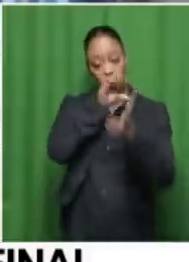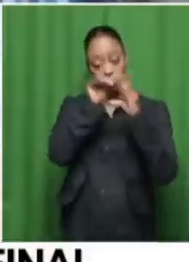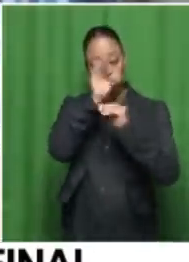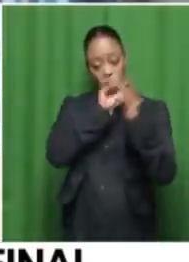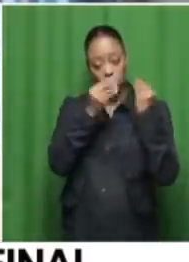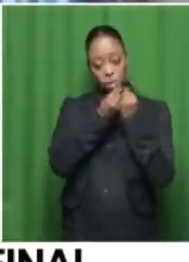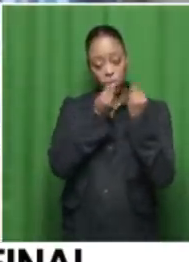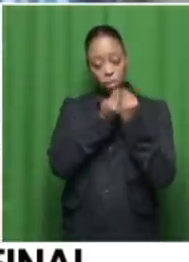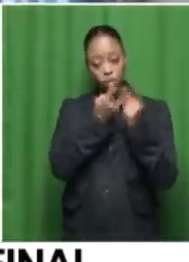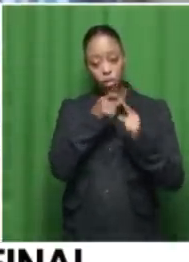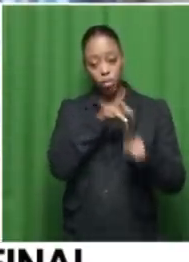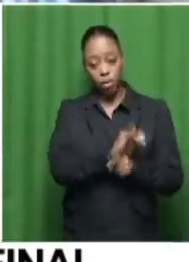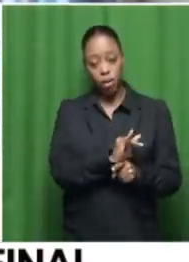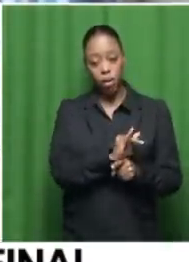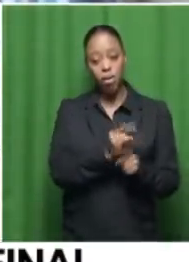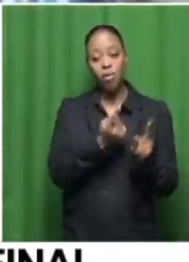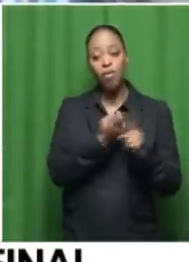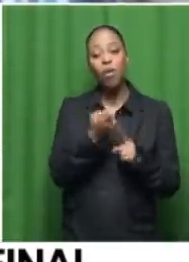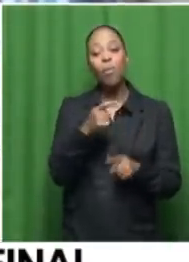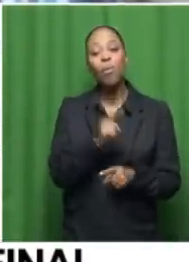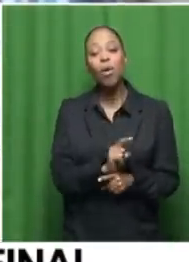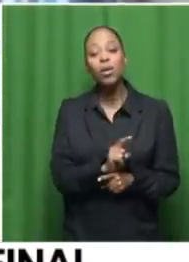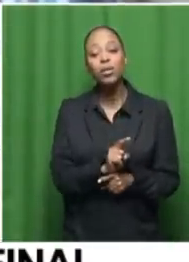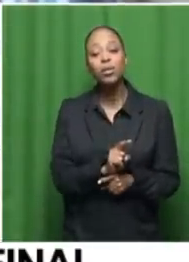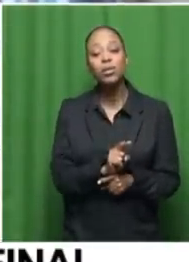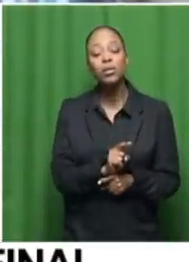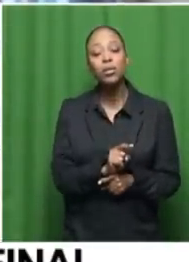lesson from the demise of